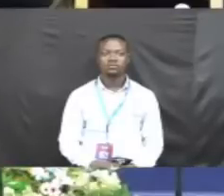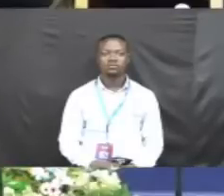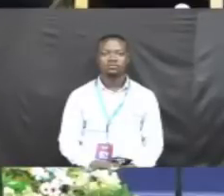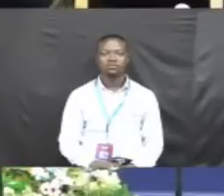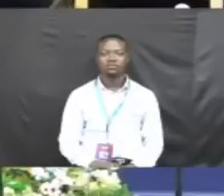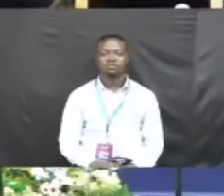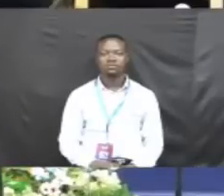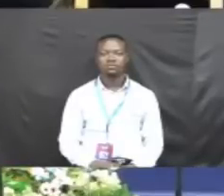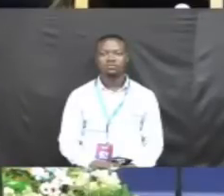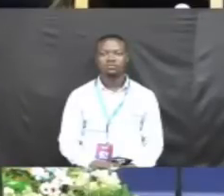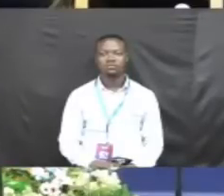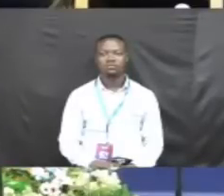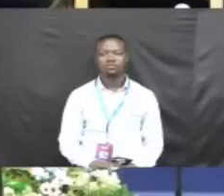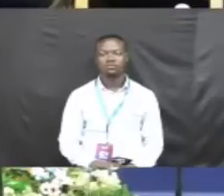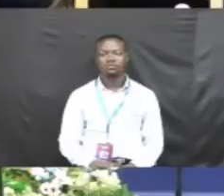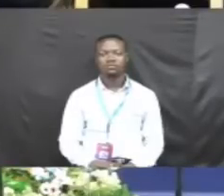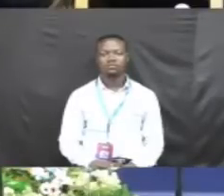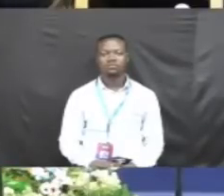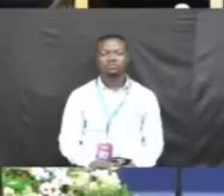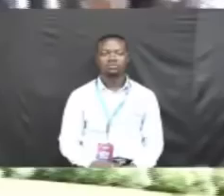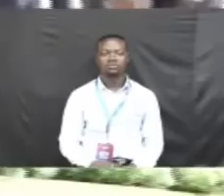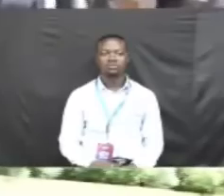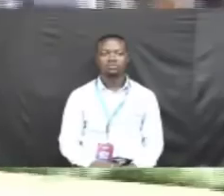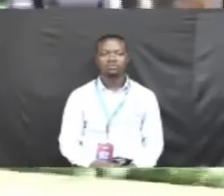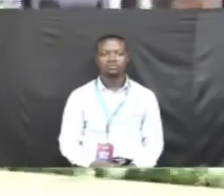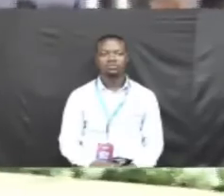I am an agent of transformation.